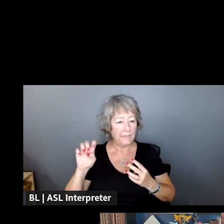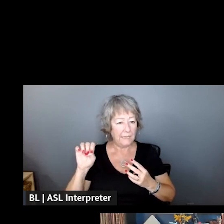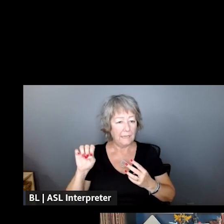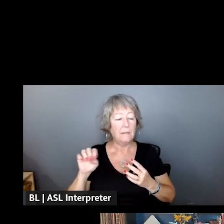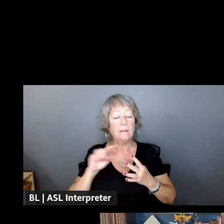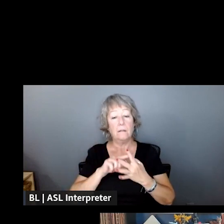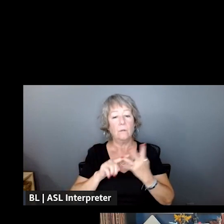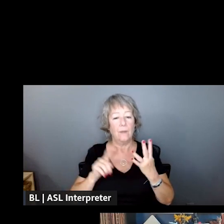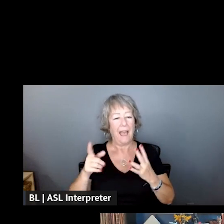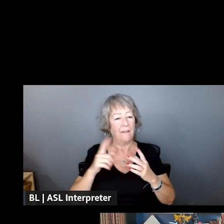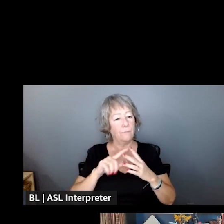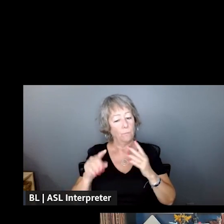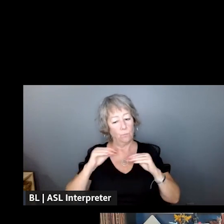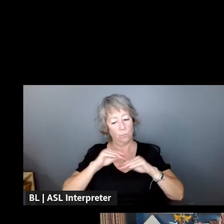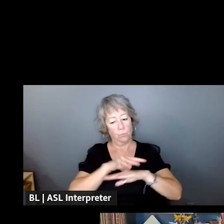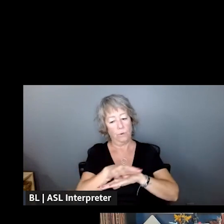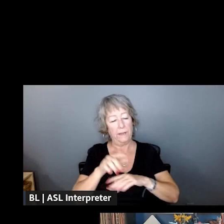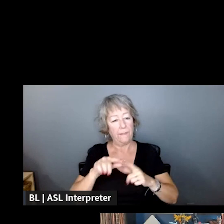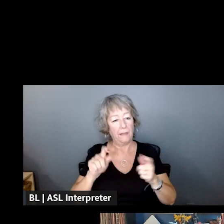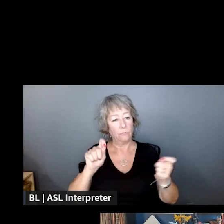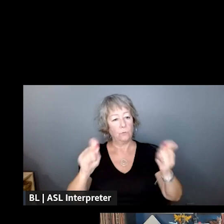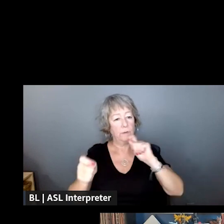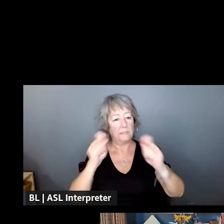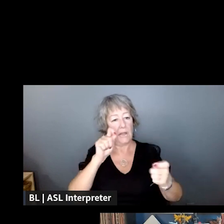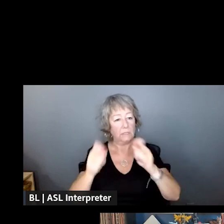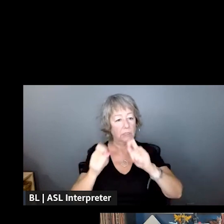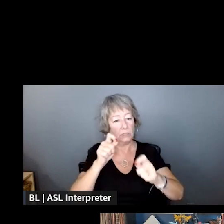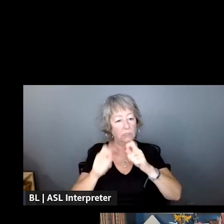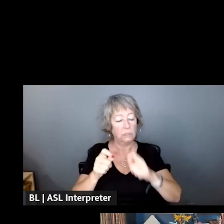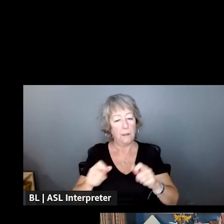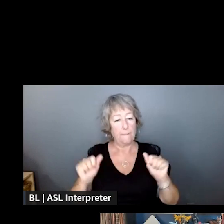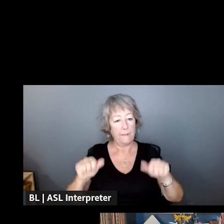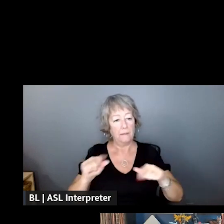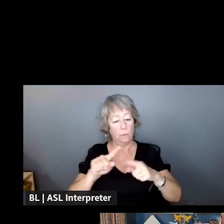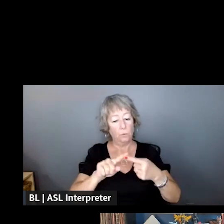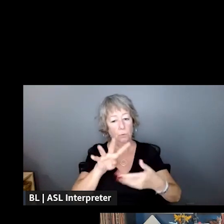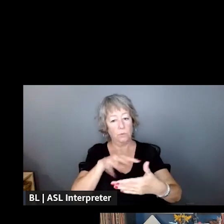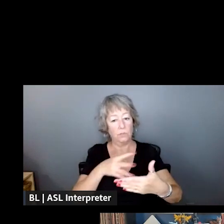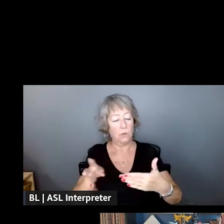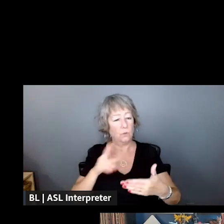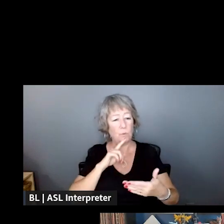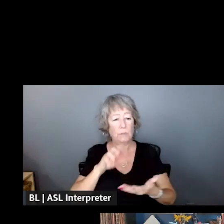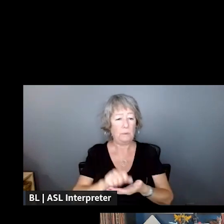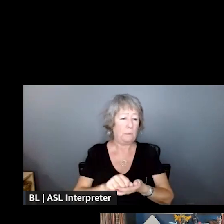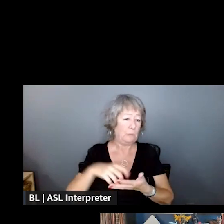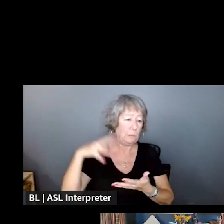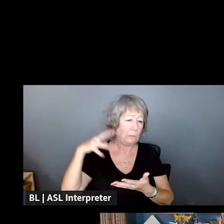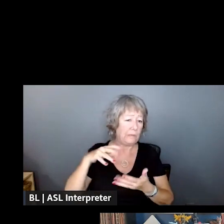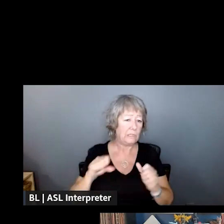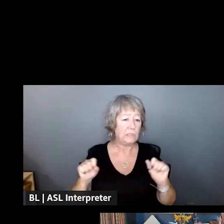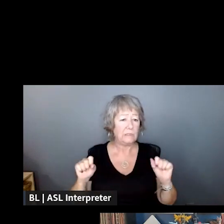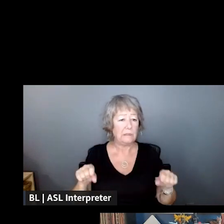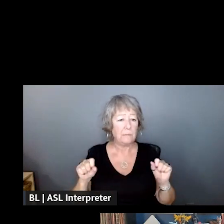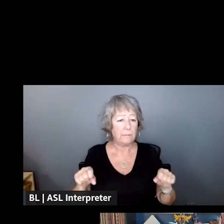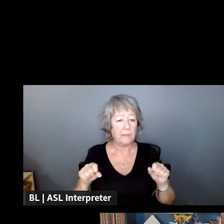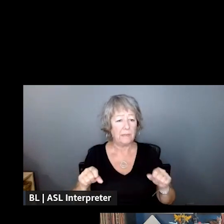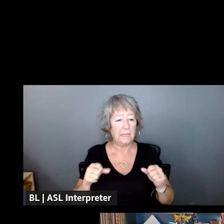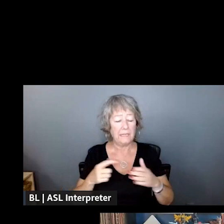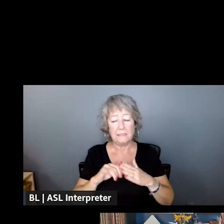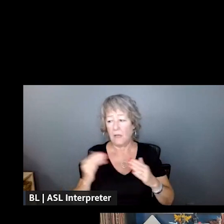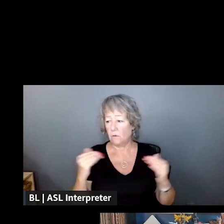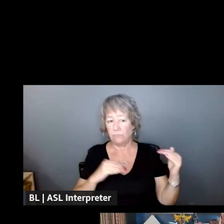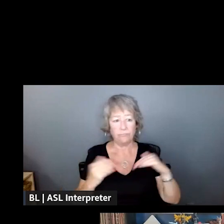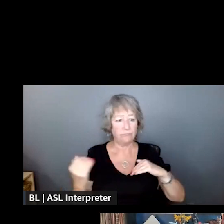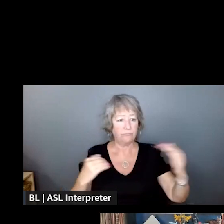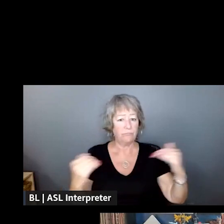tables, and so there's just really a rich capabilities coming in. This